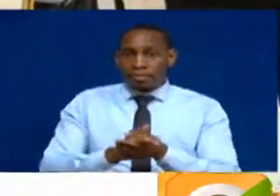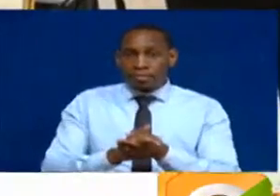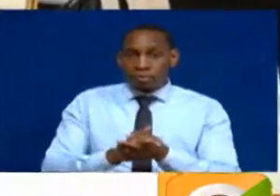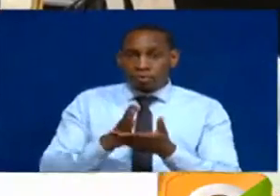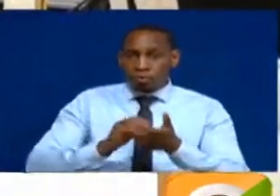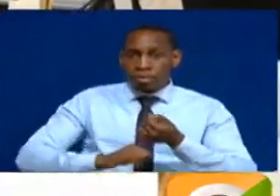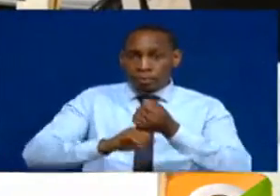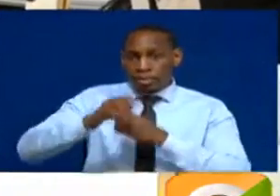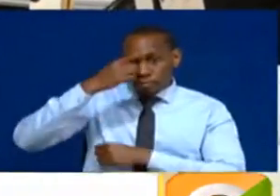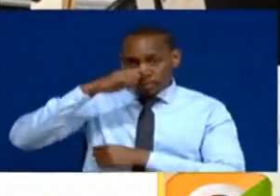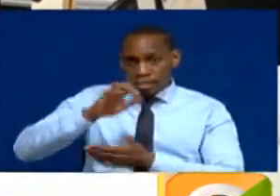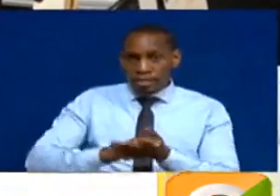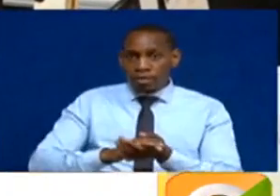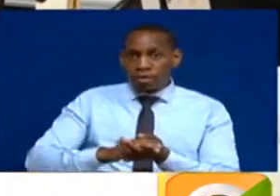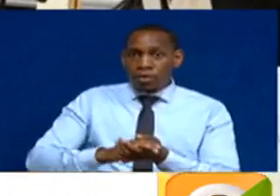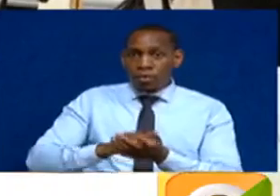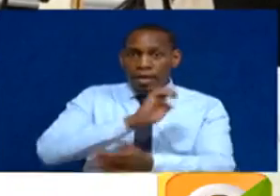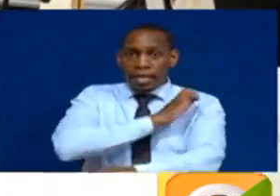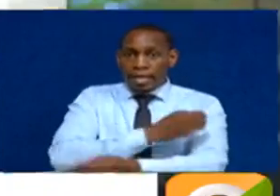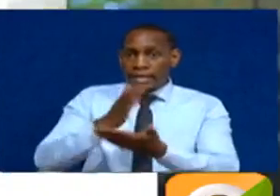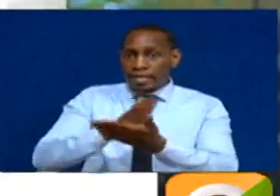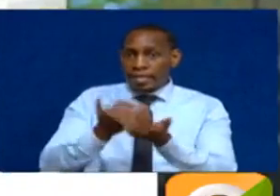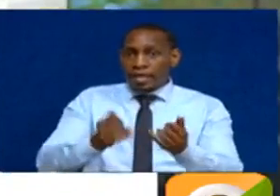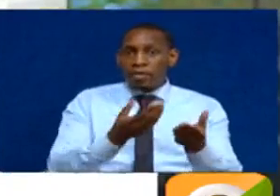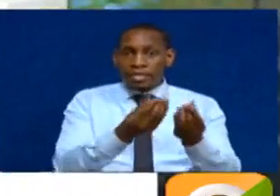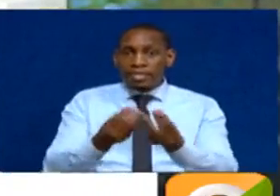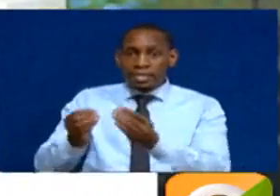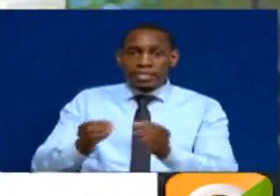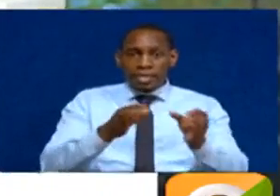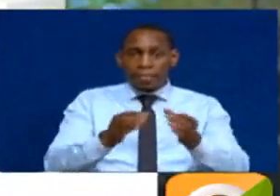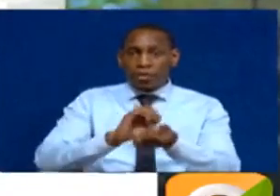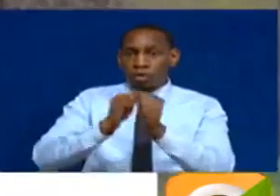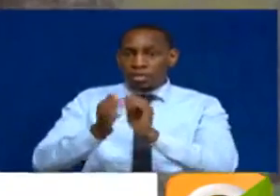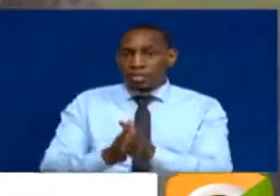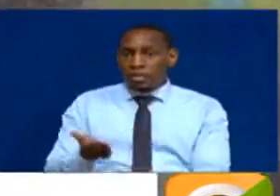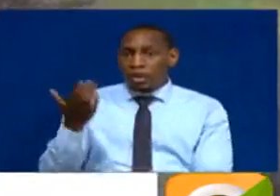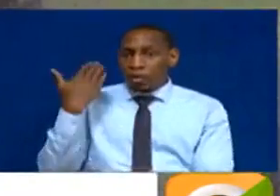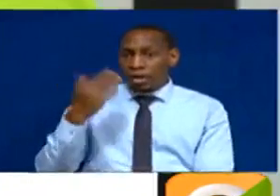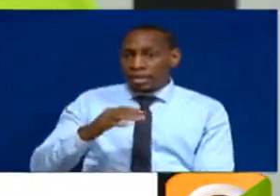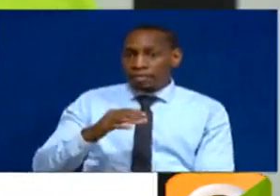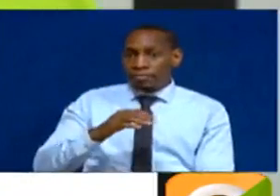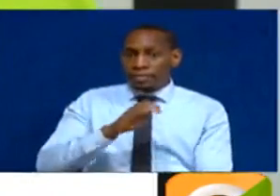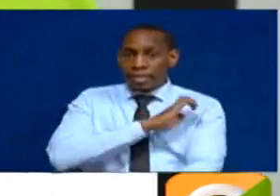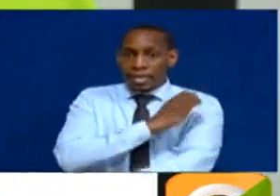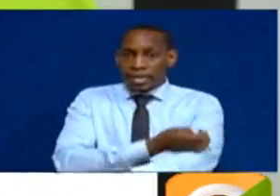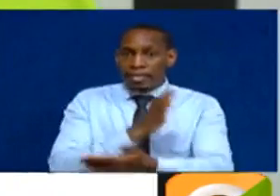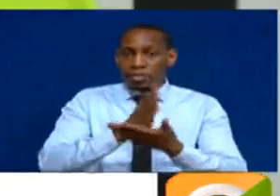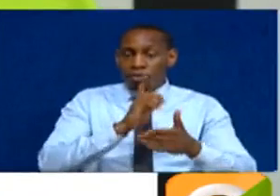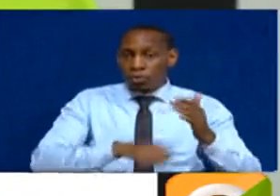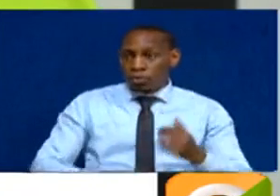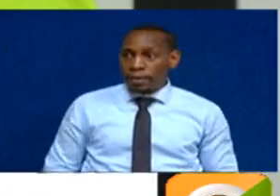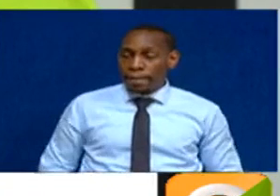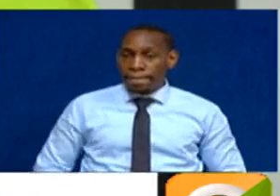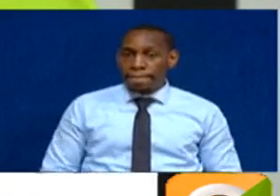by supportive policies in the energy sector that make it easy for companies to shift to green energy. The fact that we have